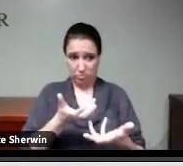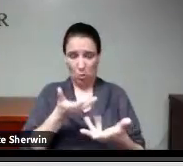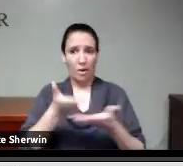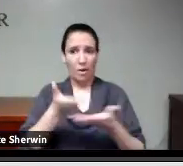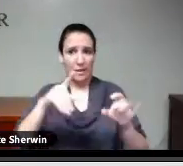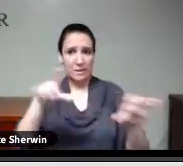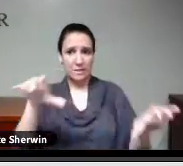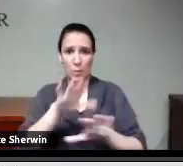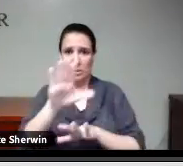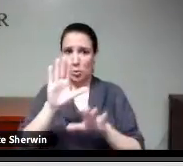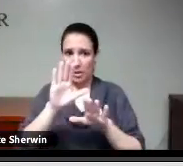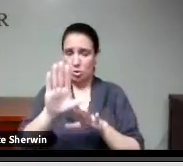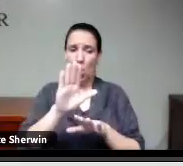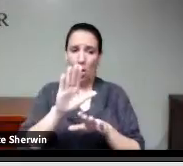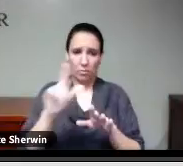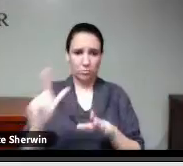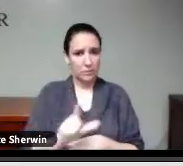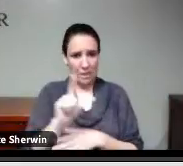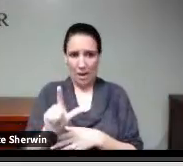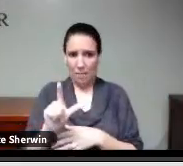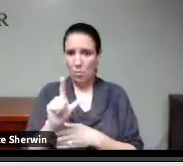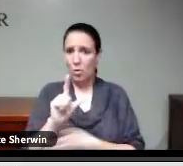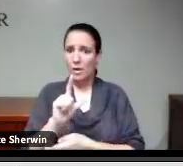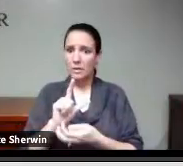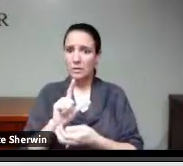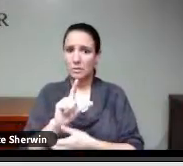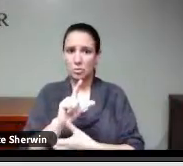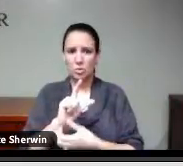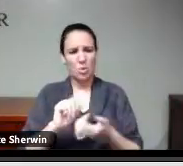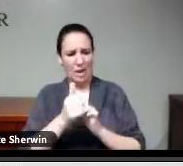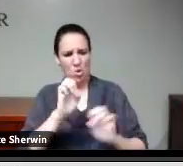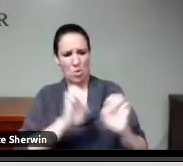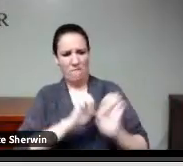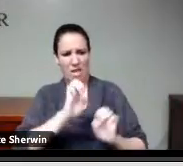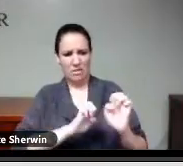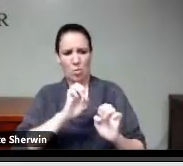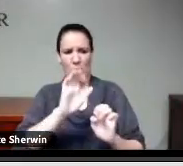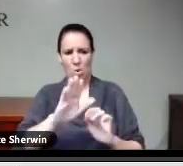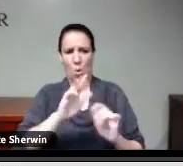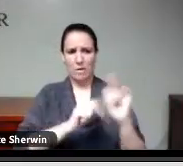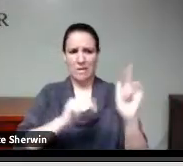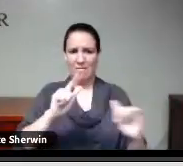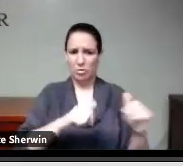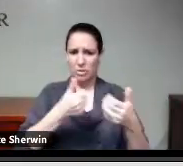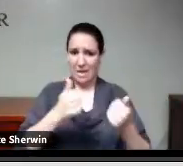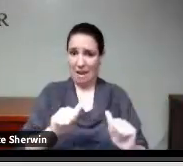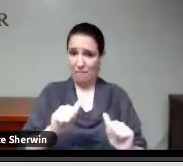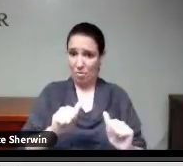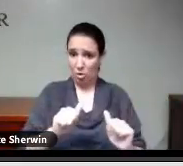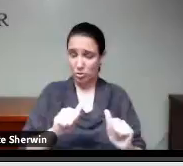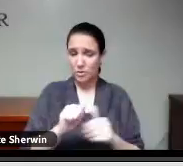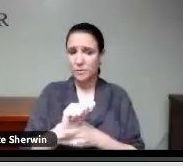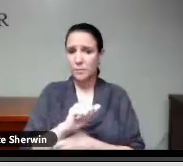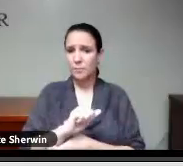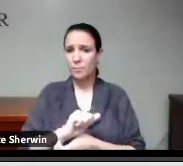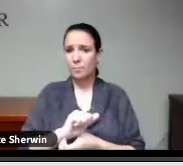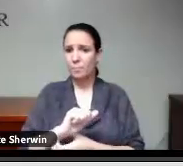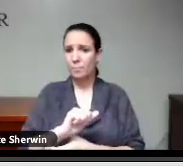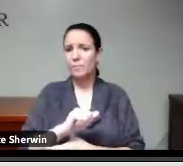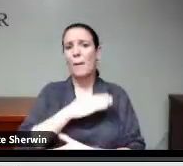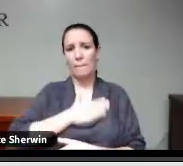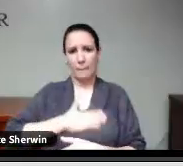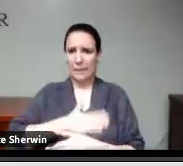institution to evaluate the effectiveness of your diversity efforts, or suggestions or resources, that you share